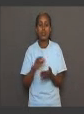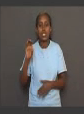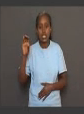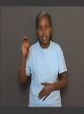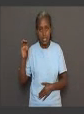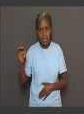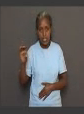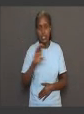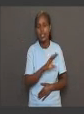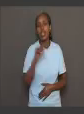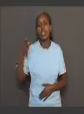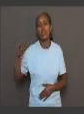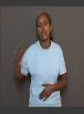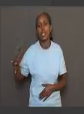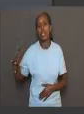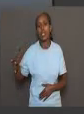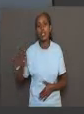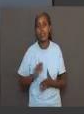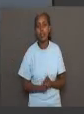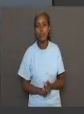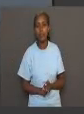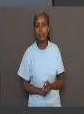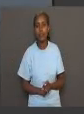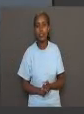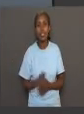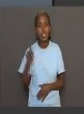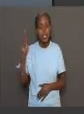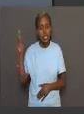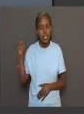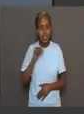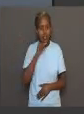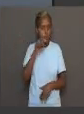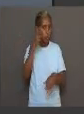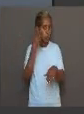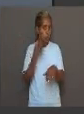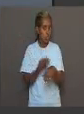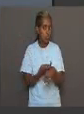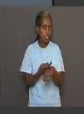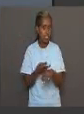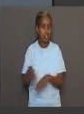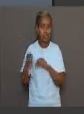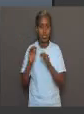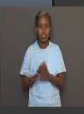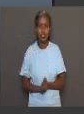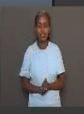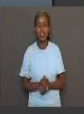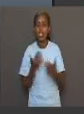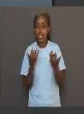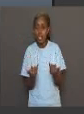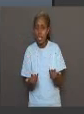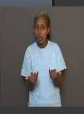C and P. This is not too difficult, students.